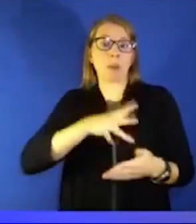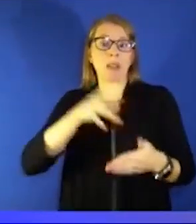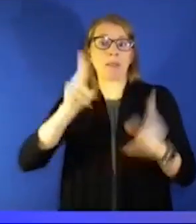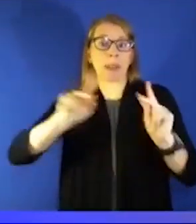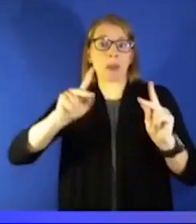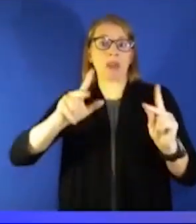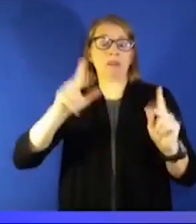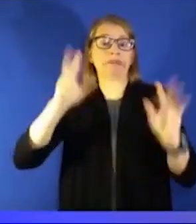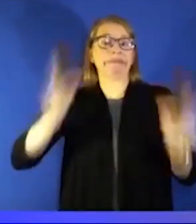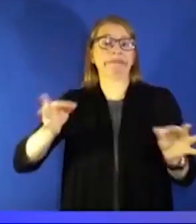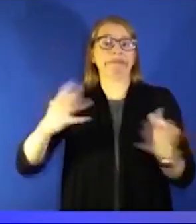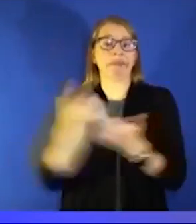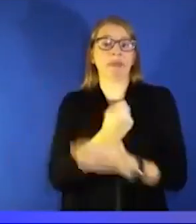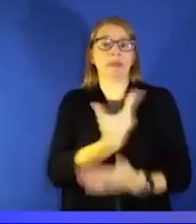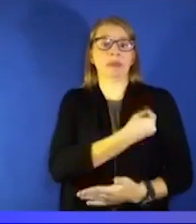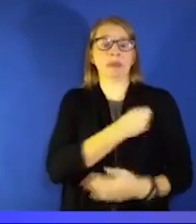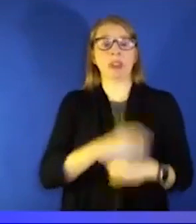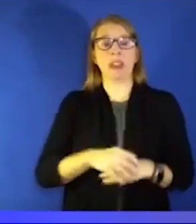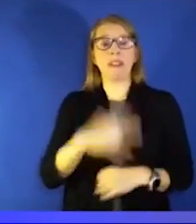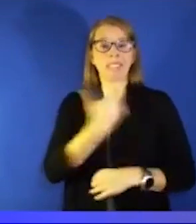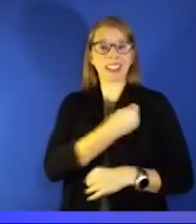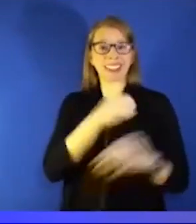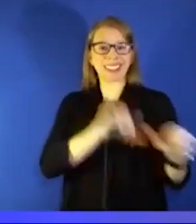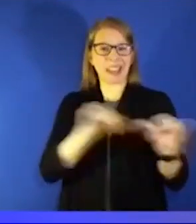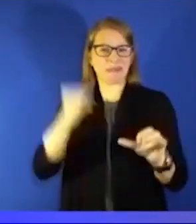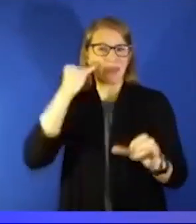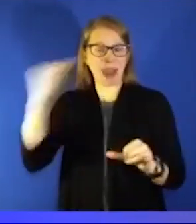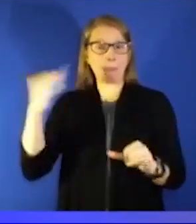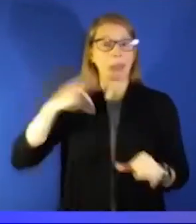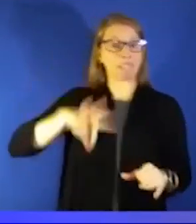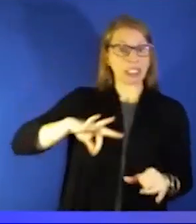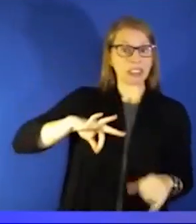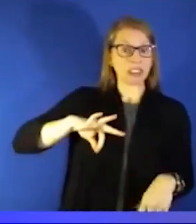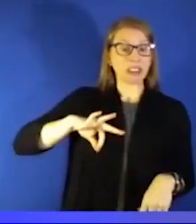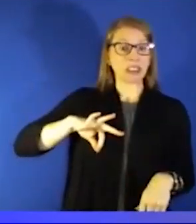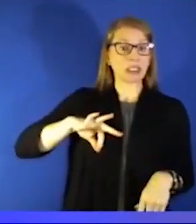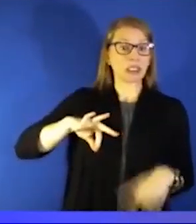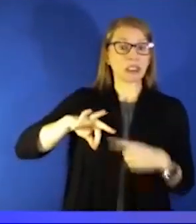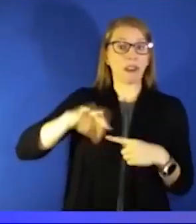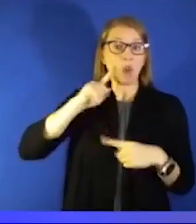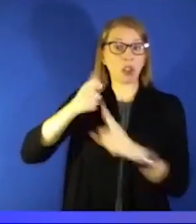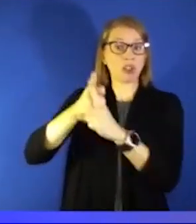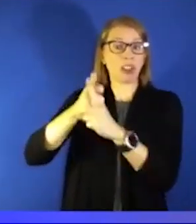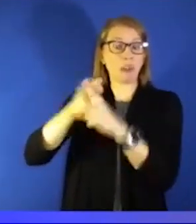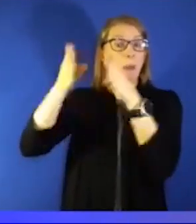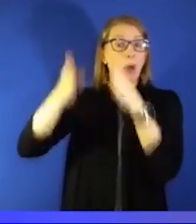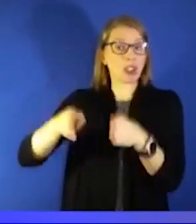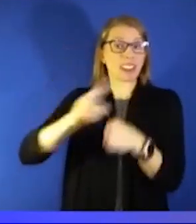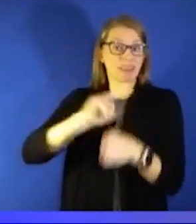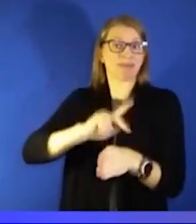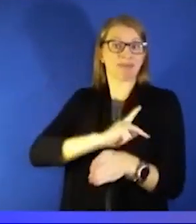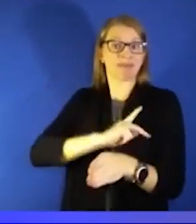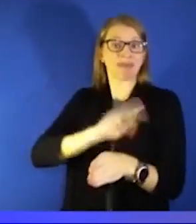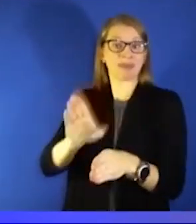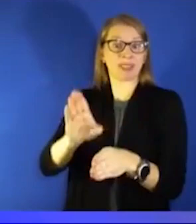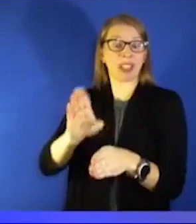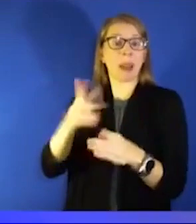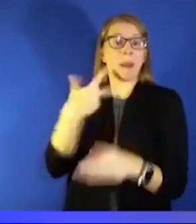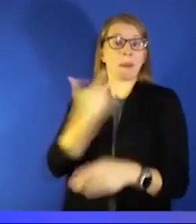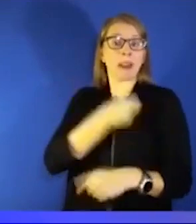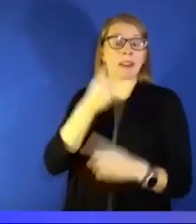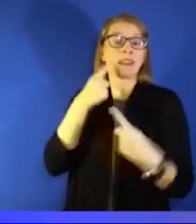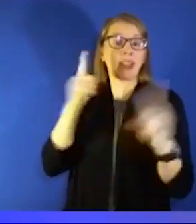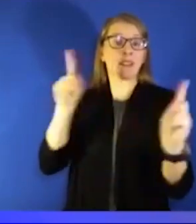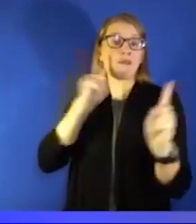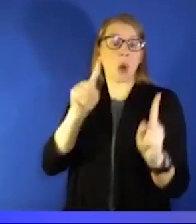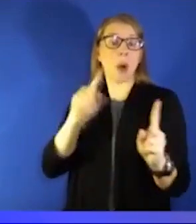it's somewhat of a similar talk. There are benefits to you personally. The vaccine is effective in pregnant women at